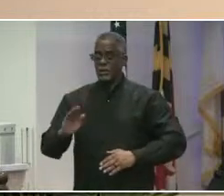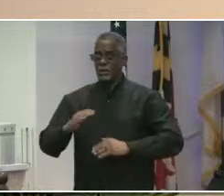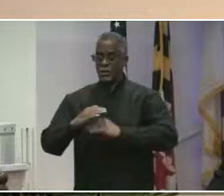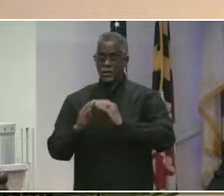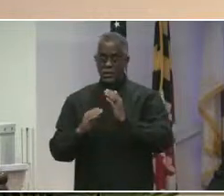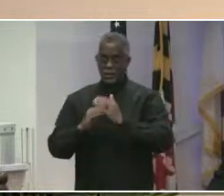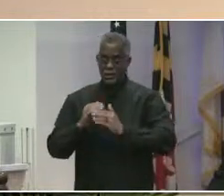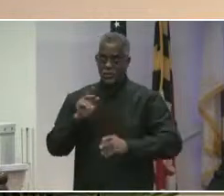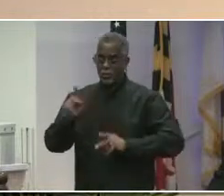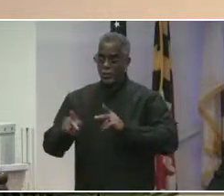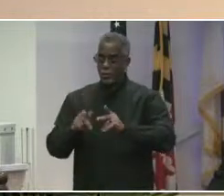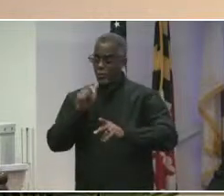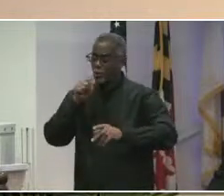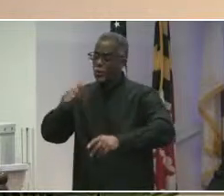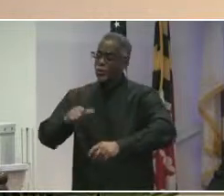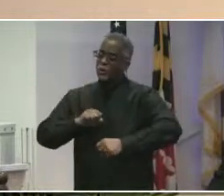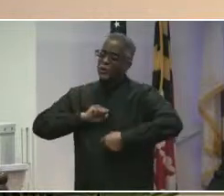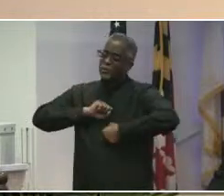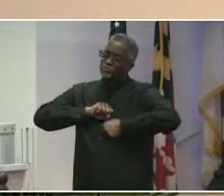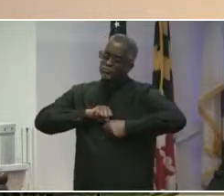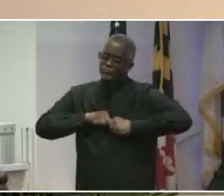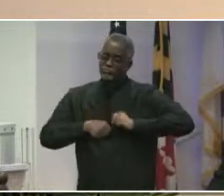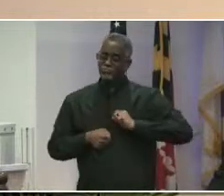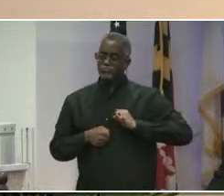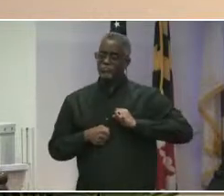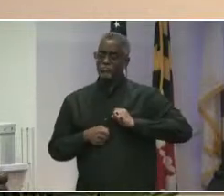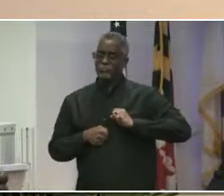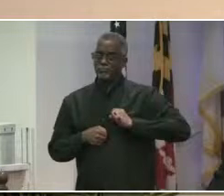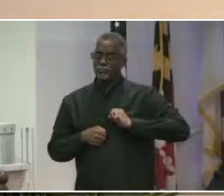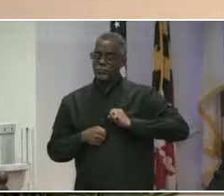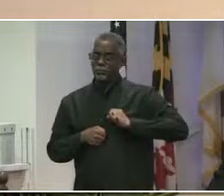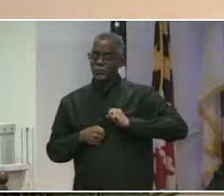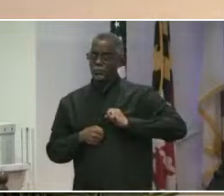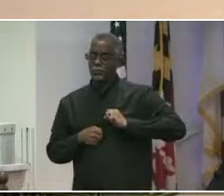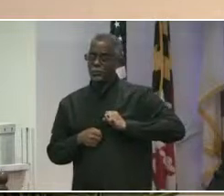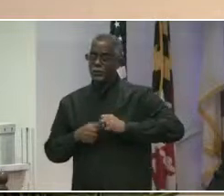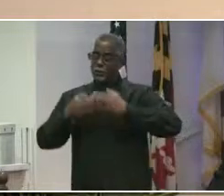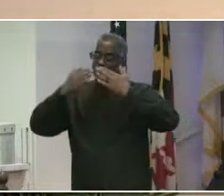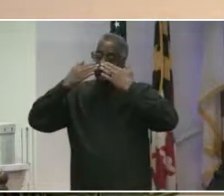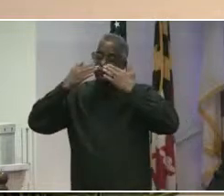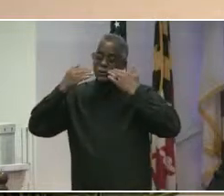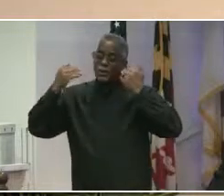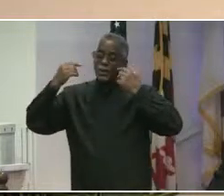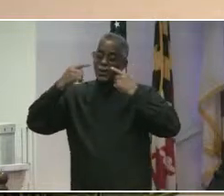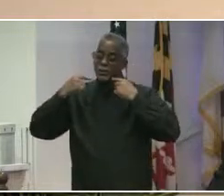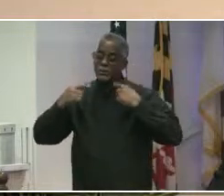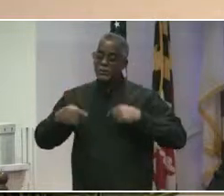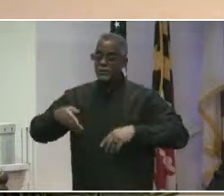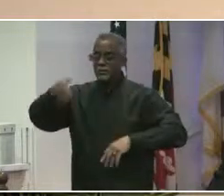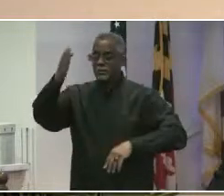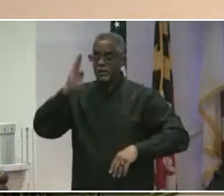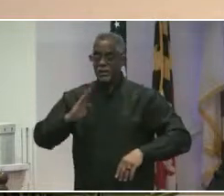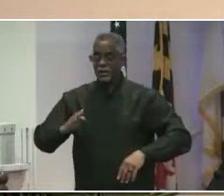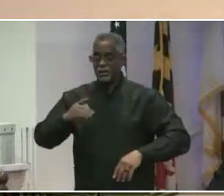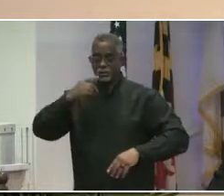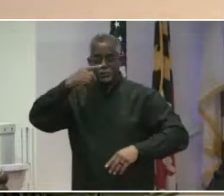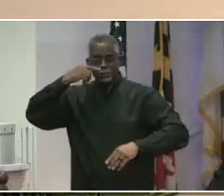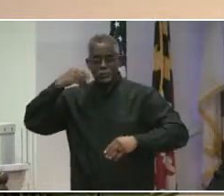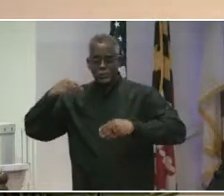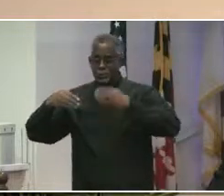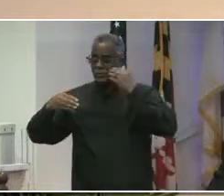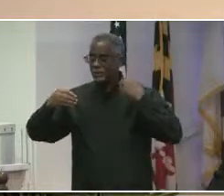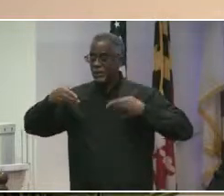Comfort grieving hearts, God. Dry weeping eyes, God. And allow us to feel